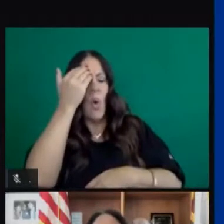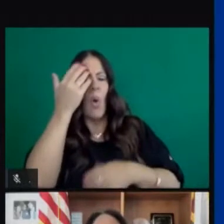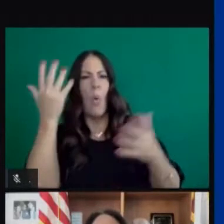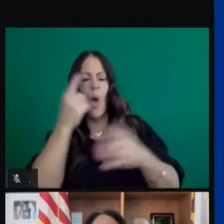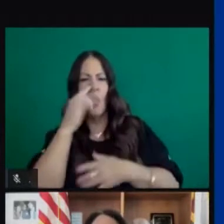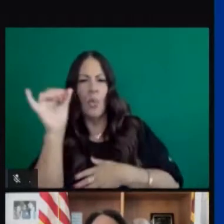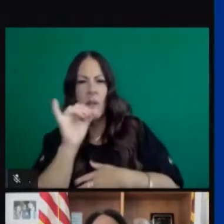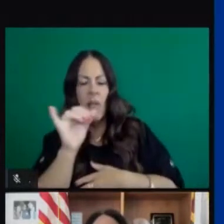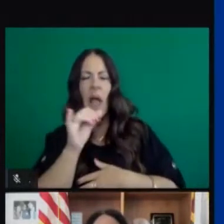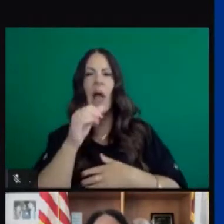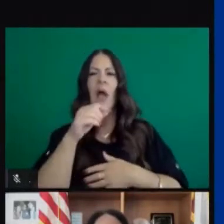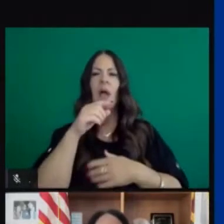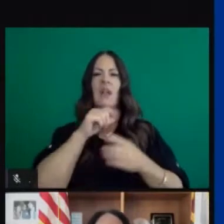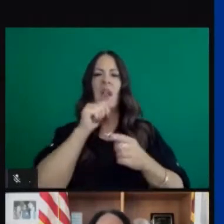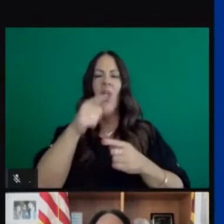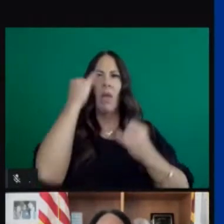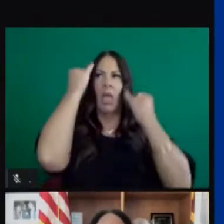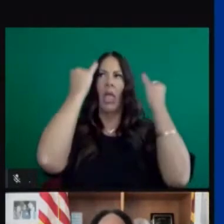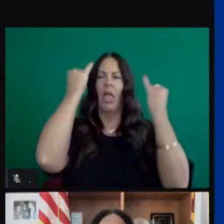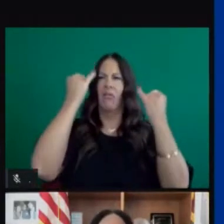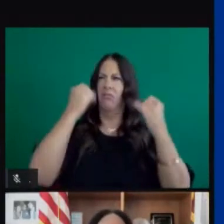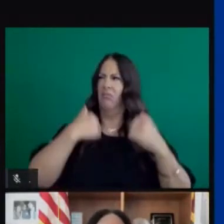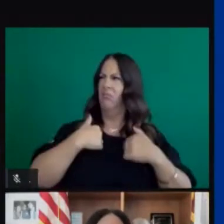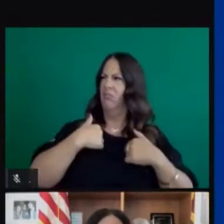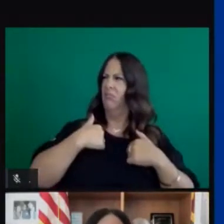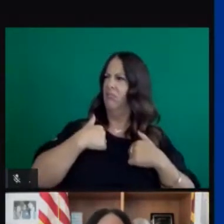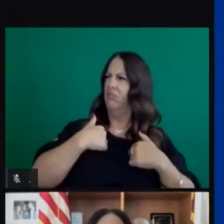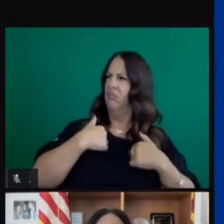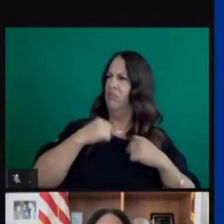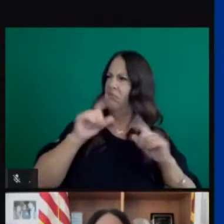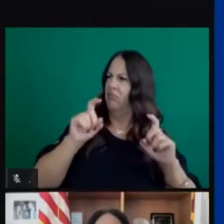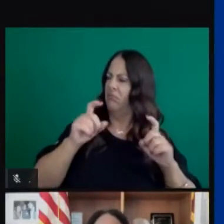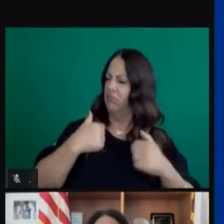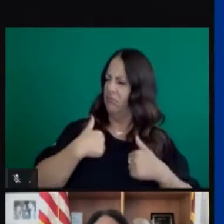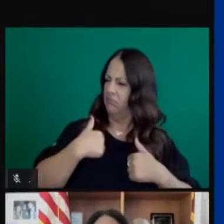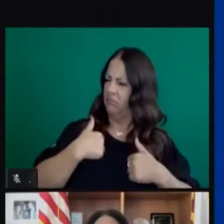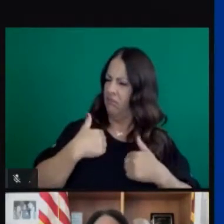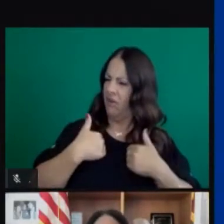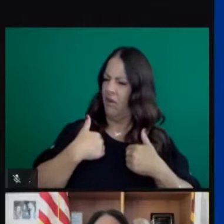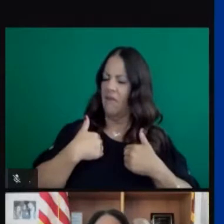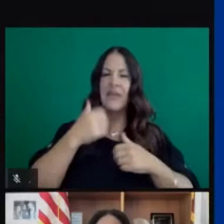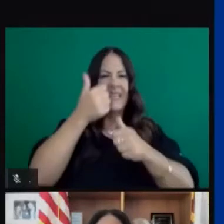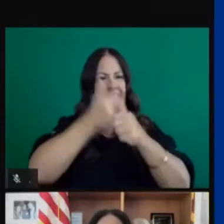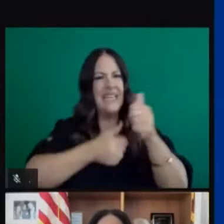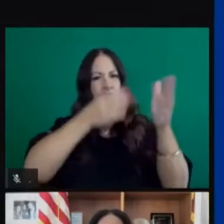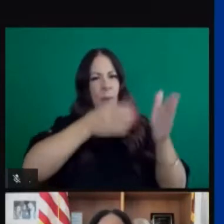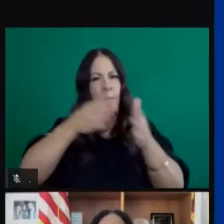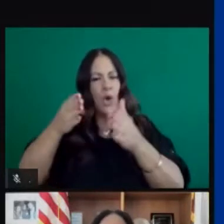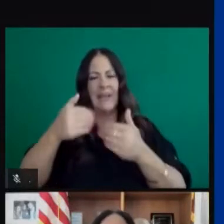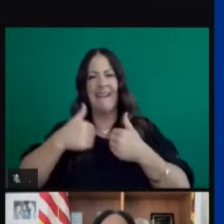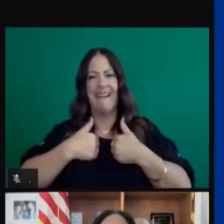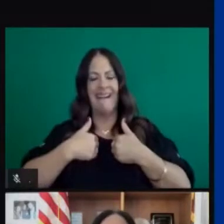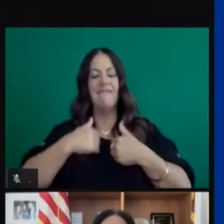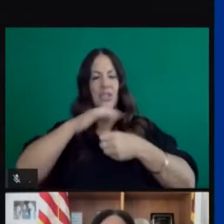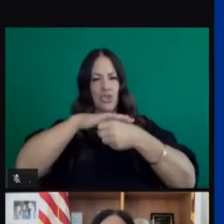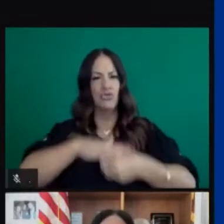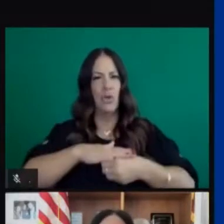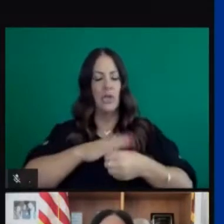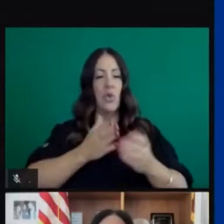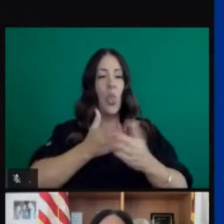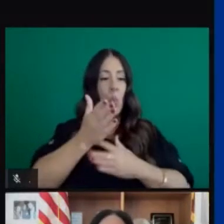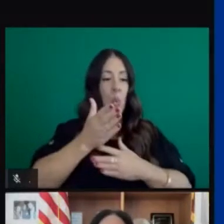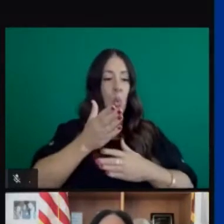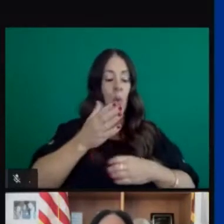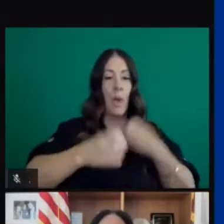to begin to identify how stress shows up for you physically, emotionally, and